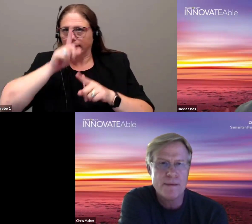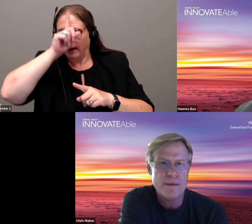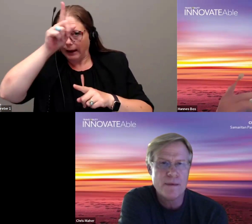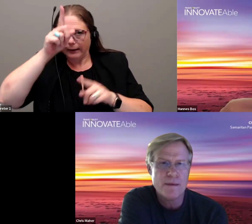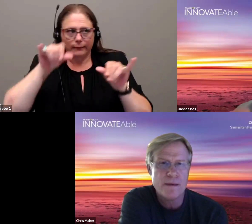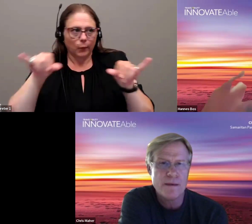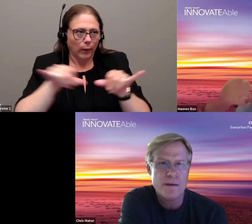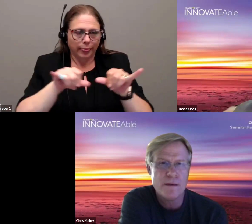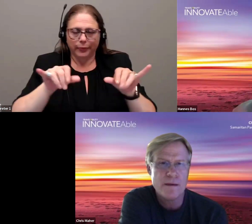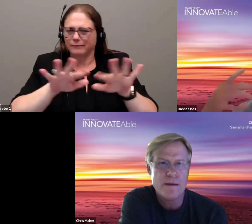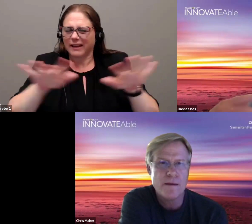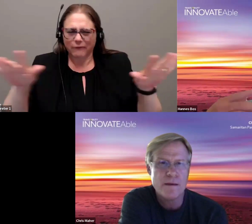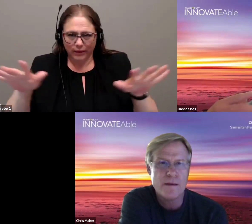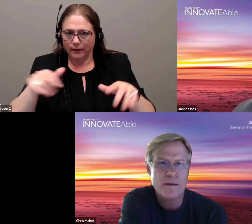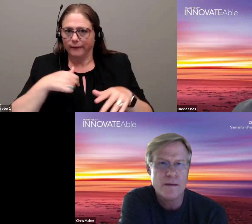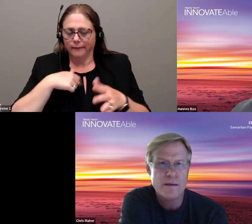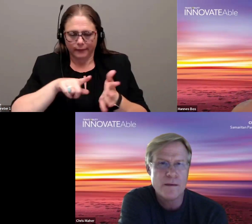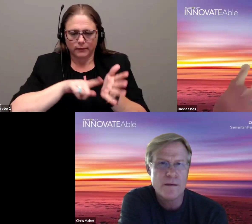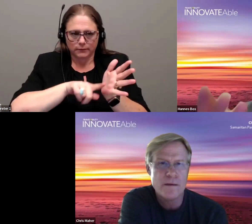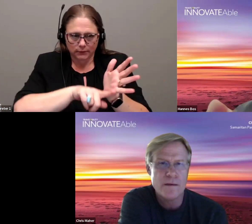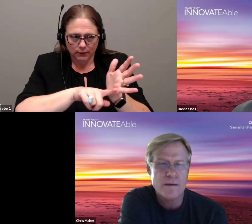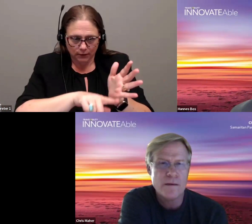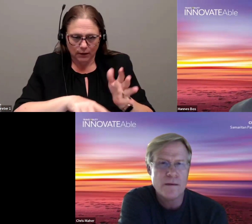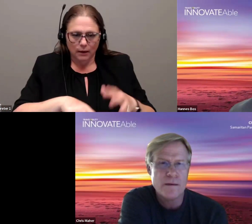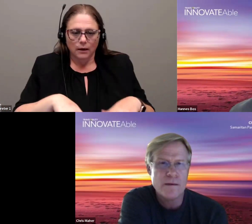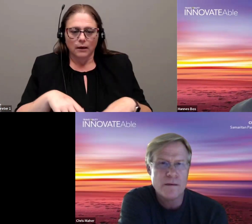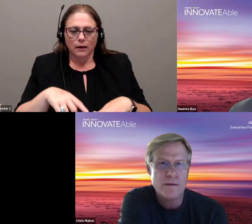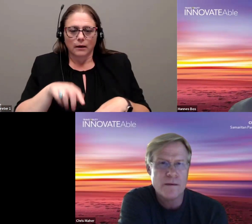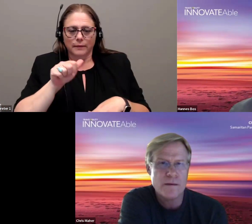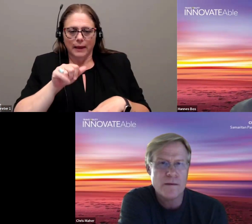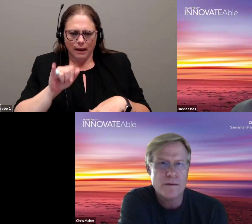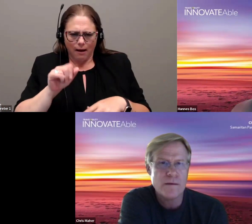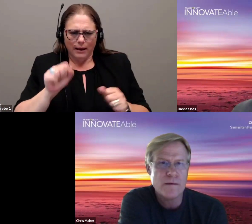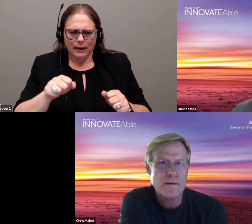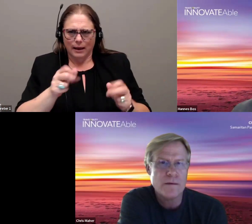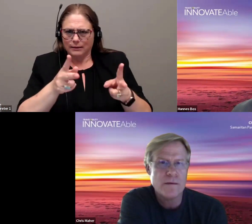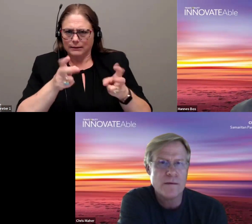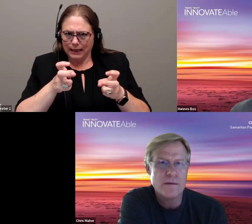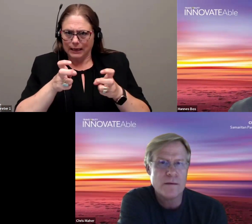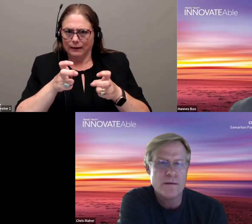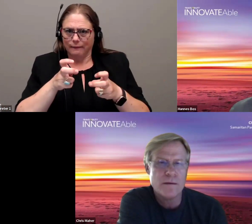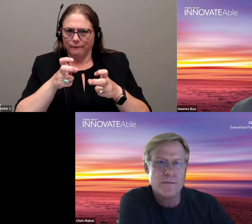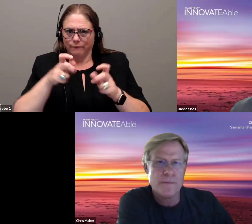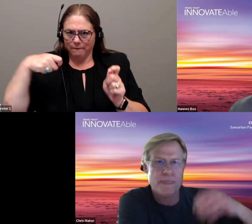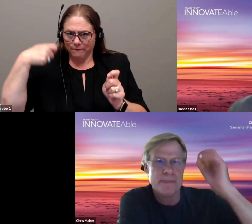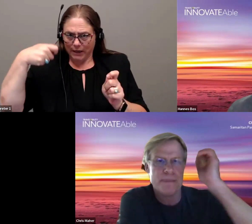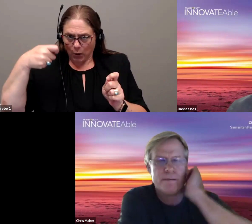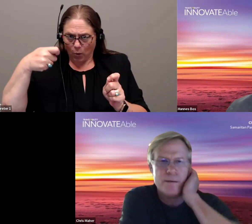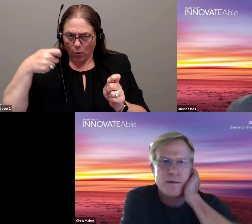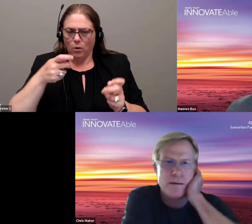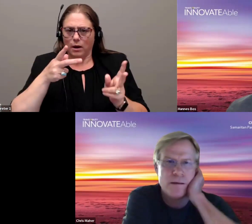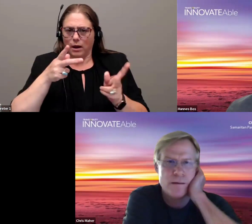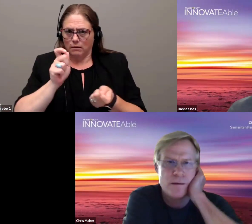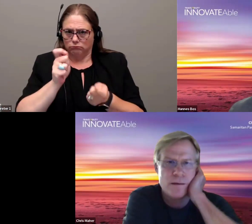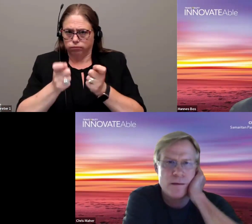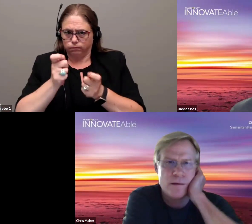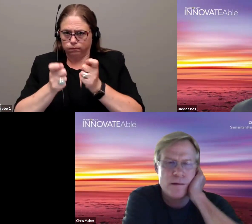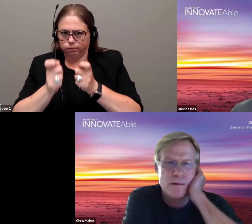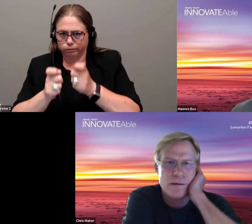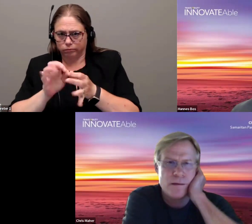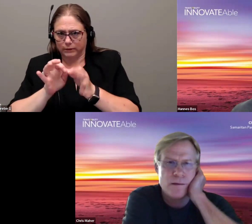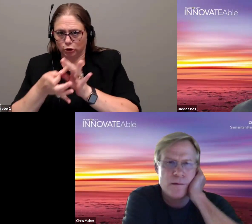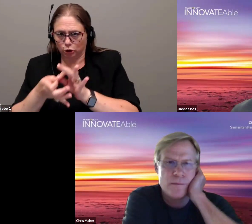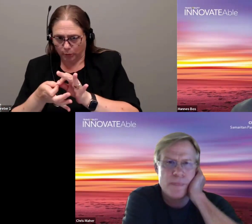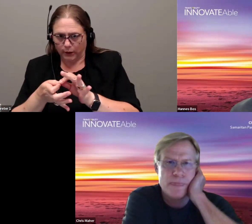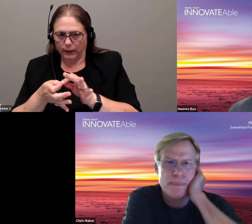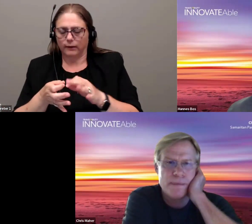can really turn any picture and video into these measurements, and therefore we believe that we can be the largest supply